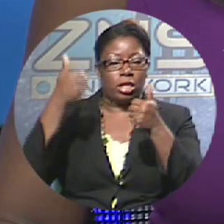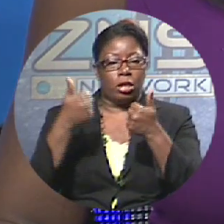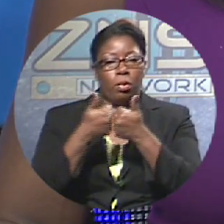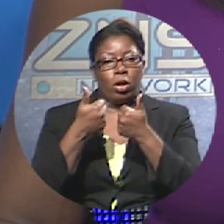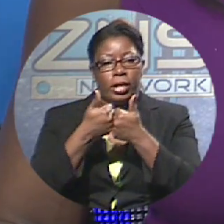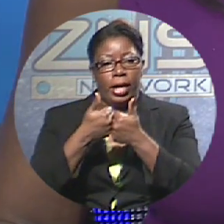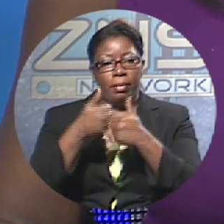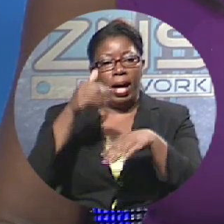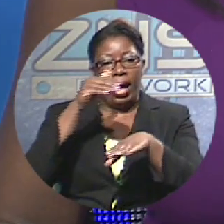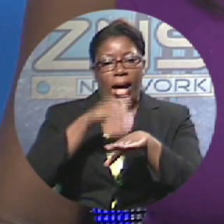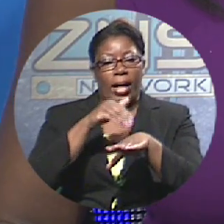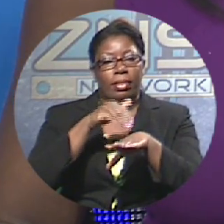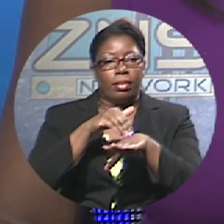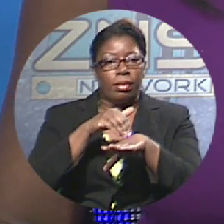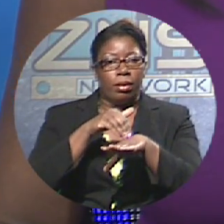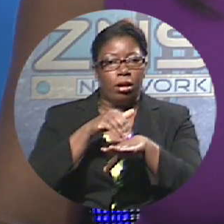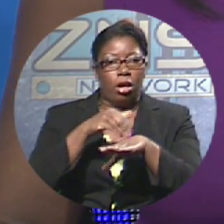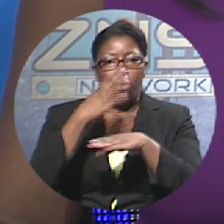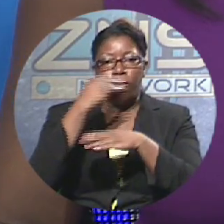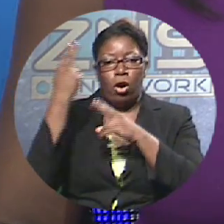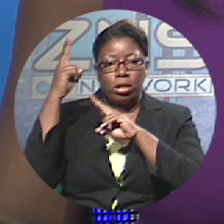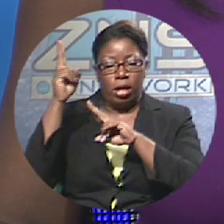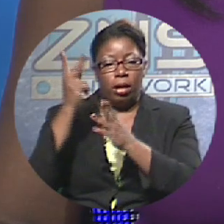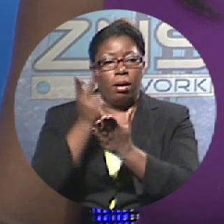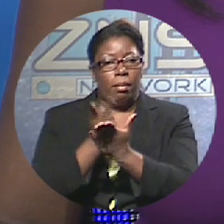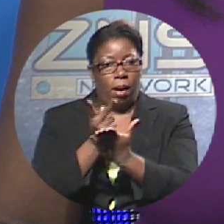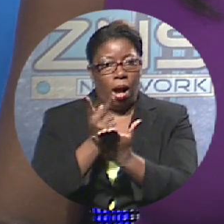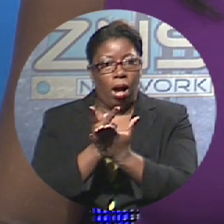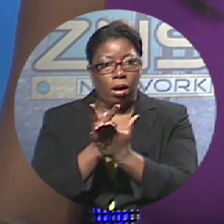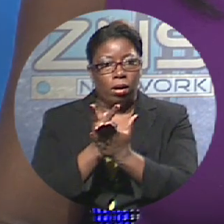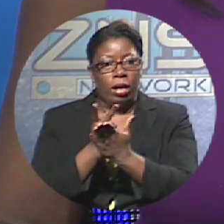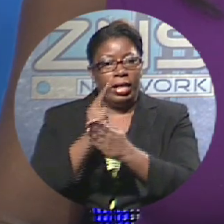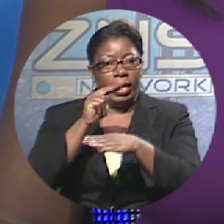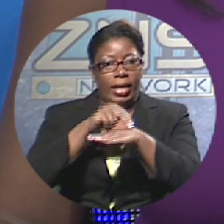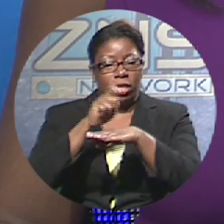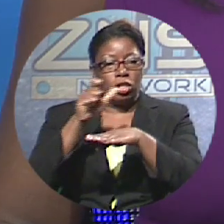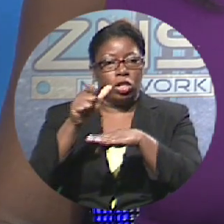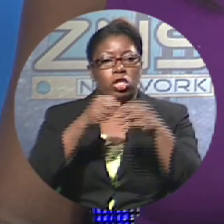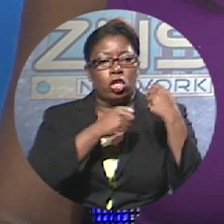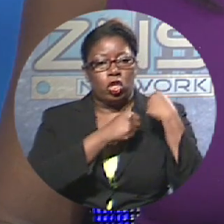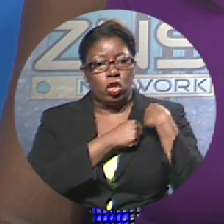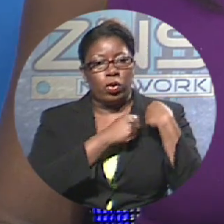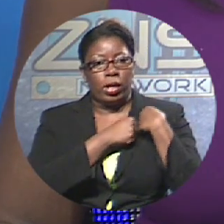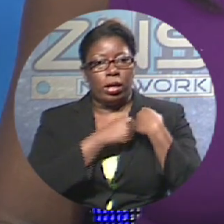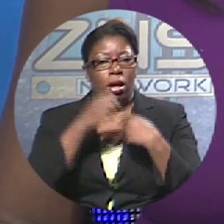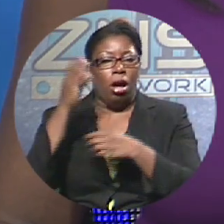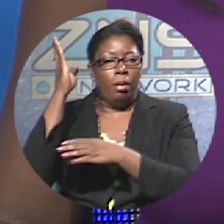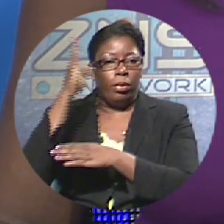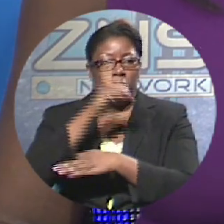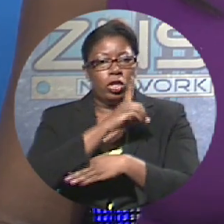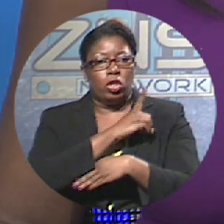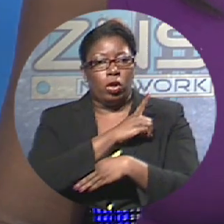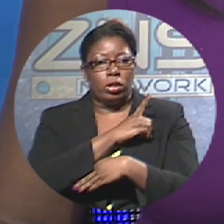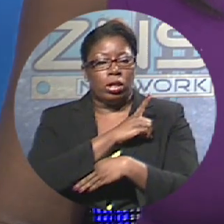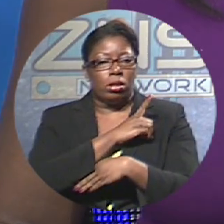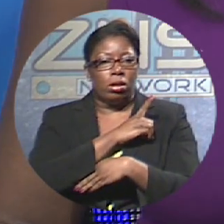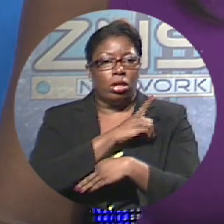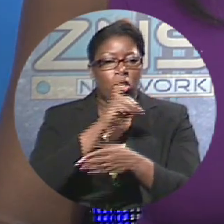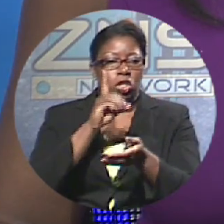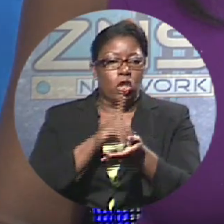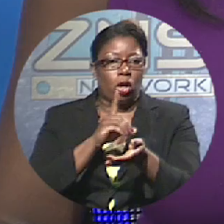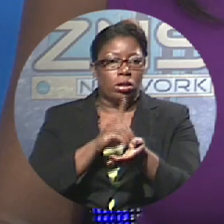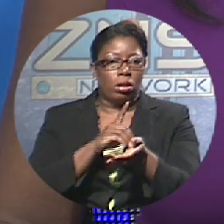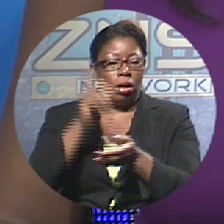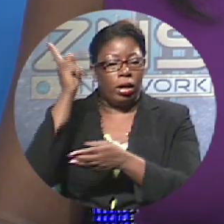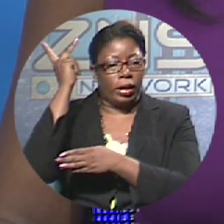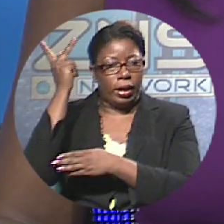Hill Park starting at 7 tonight. Minister of National Security Dr. Bernard Nottage, Area MP Fred Mitchell, House Speaker Dr.